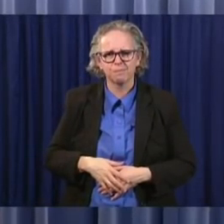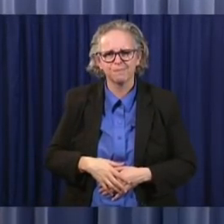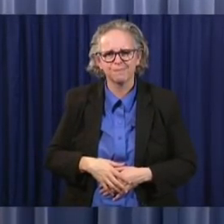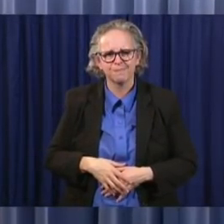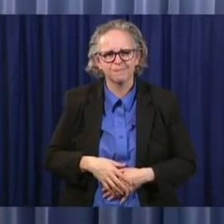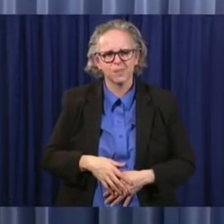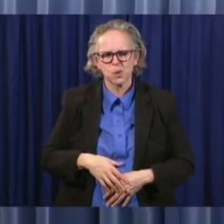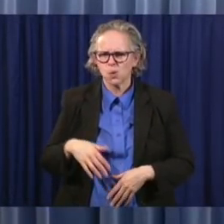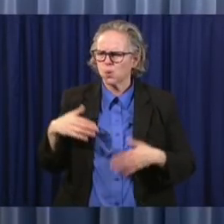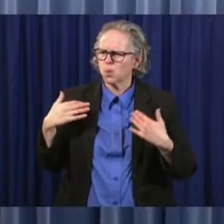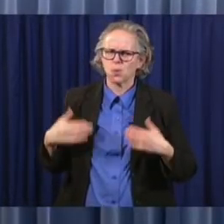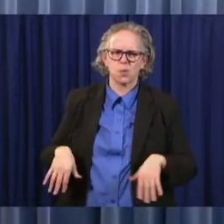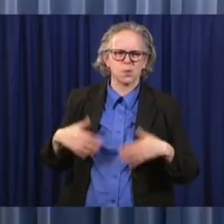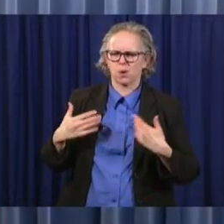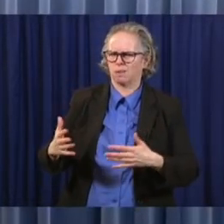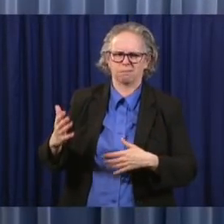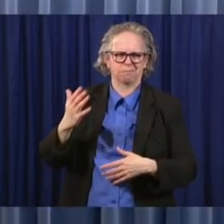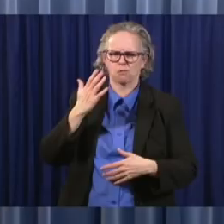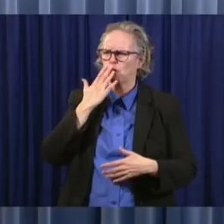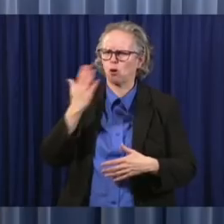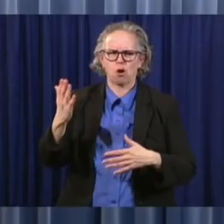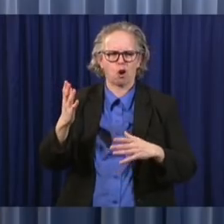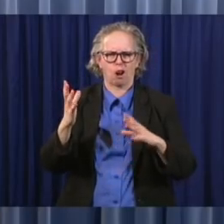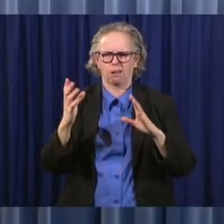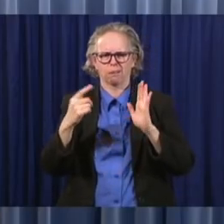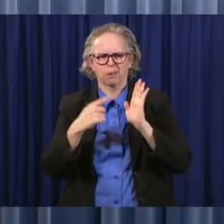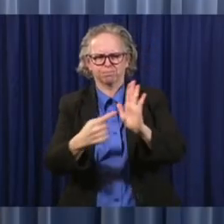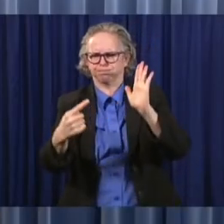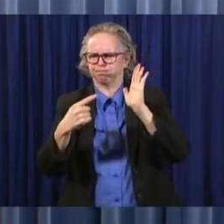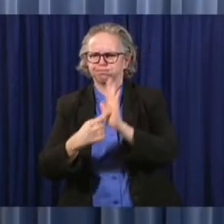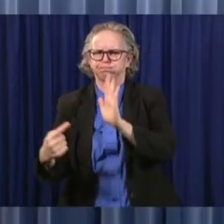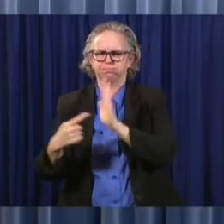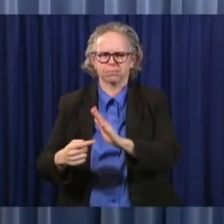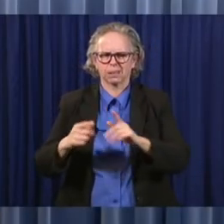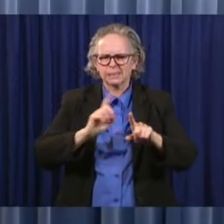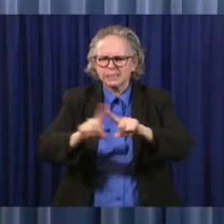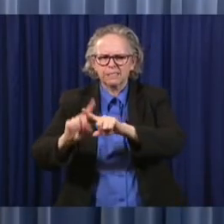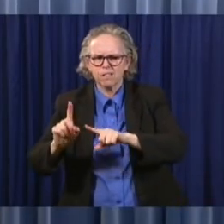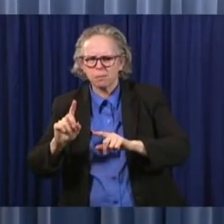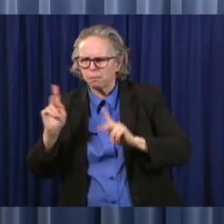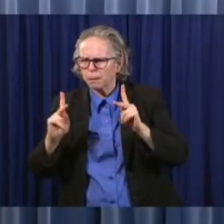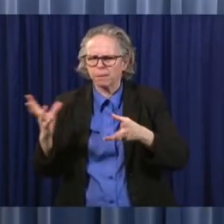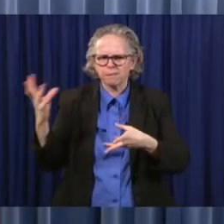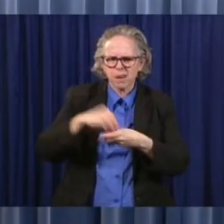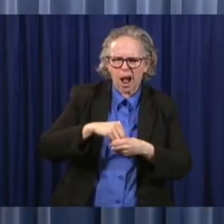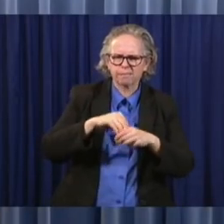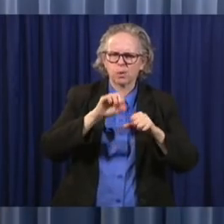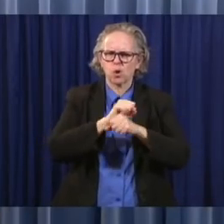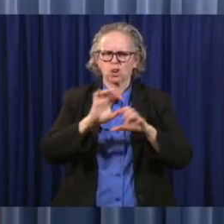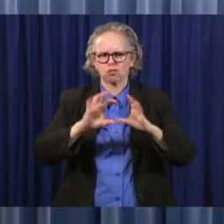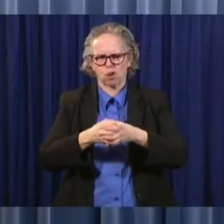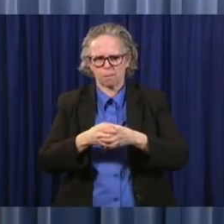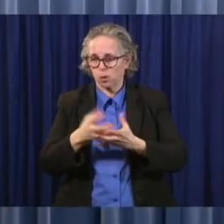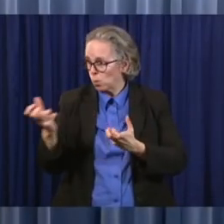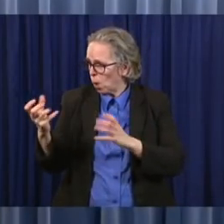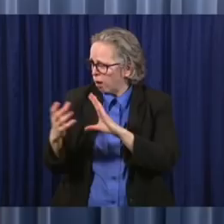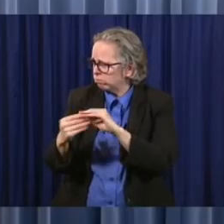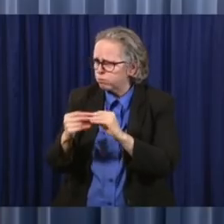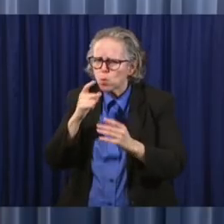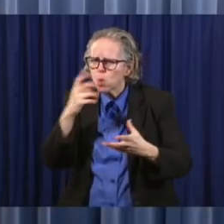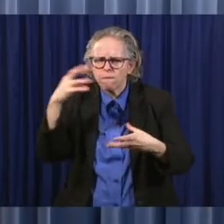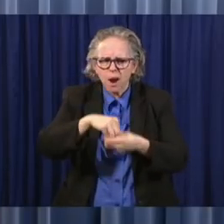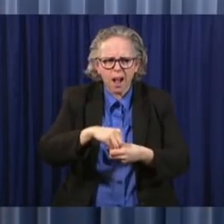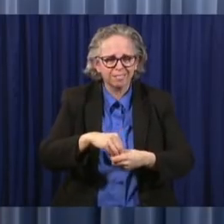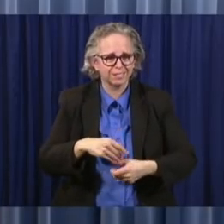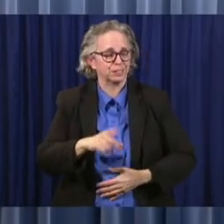cross-section of Ohio on there. I don't know if you want to comment about that or how that impacted it. But Yeah, we did.